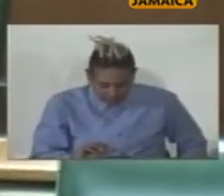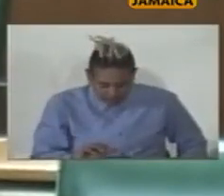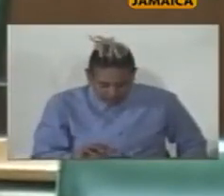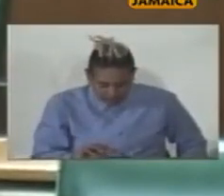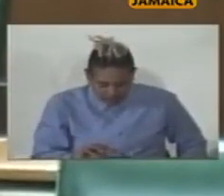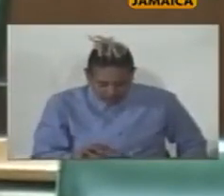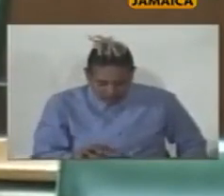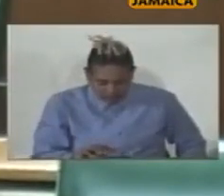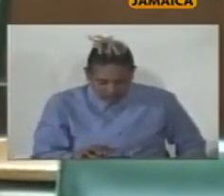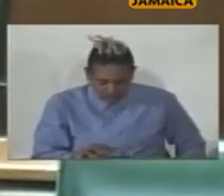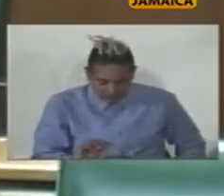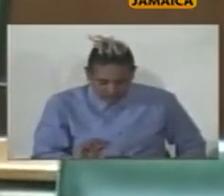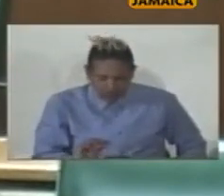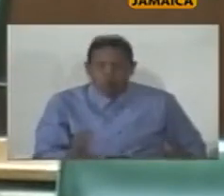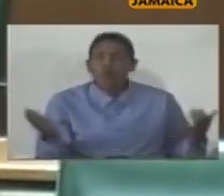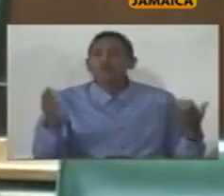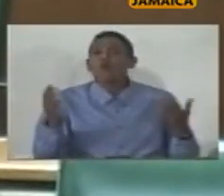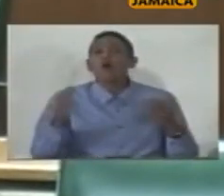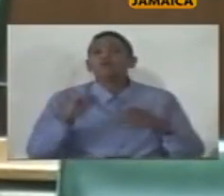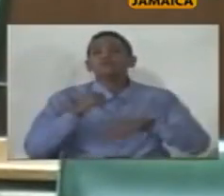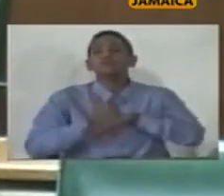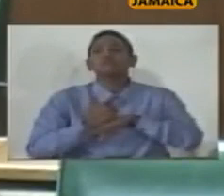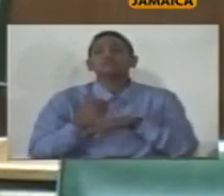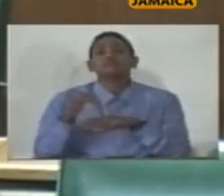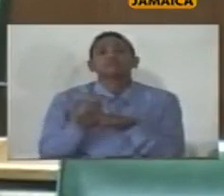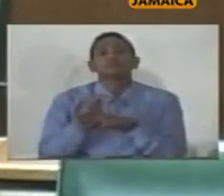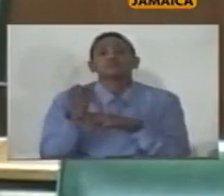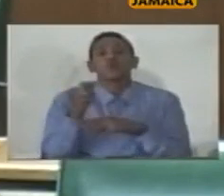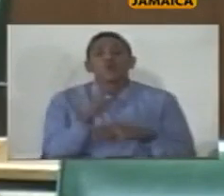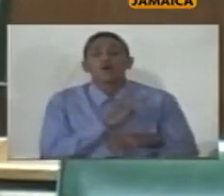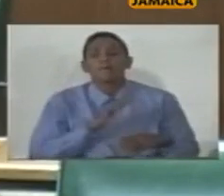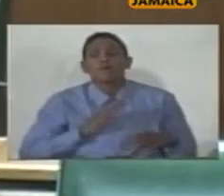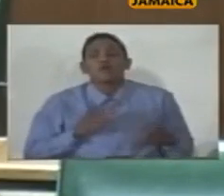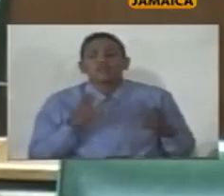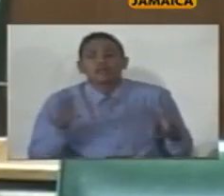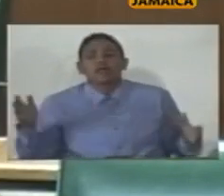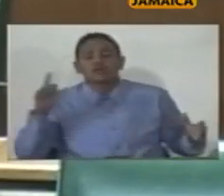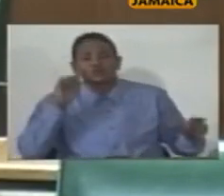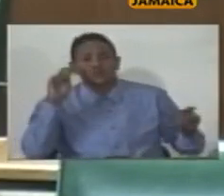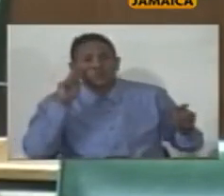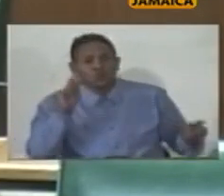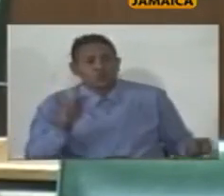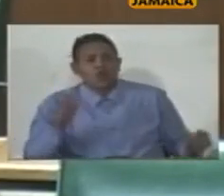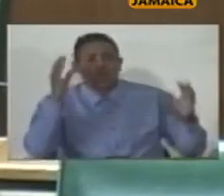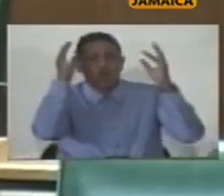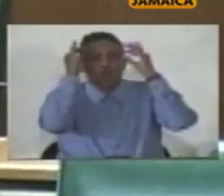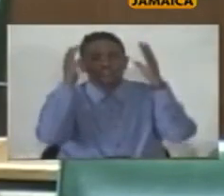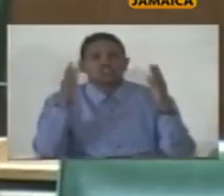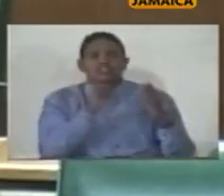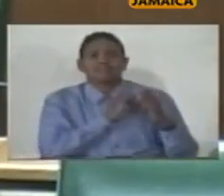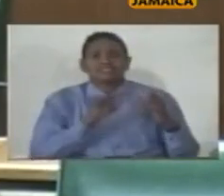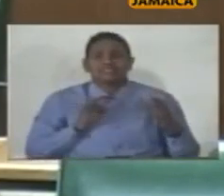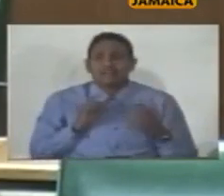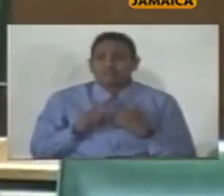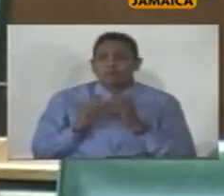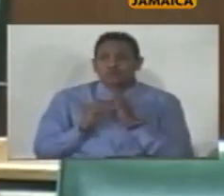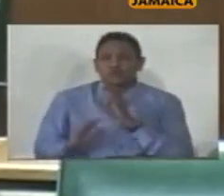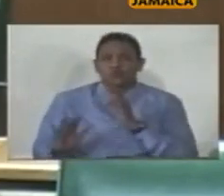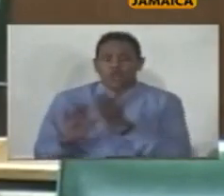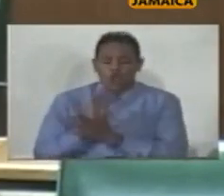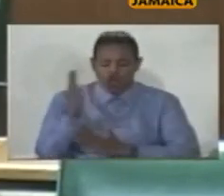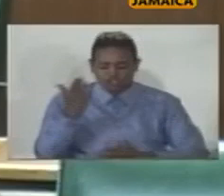What measures have the ministry and/or the board put in place to address the concerns of staff and students at the